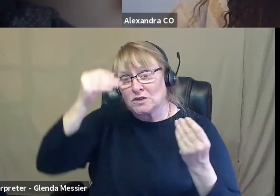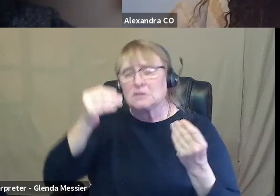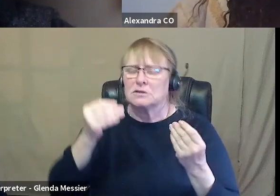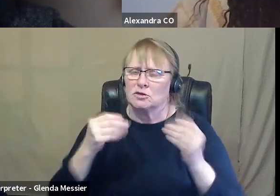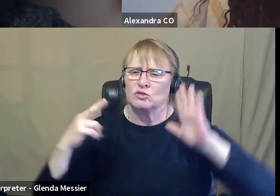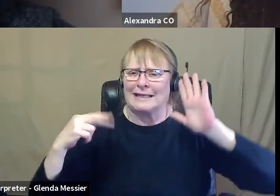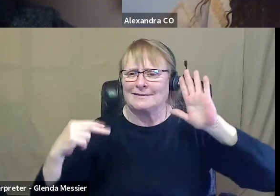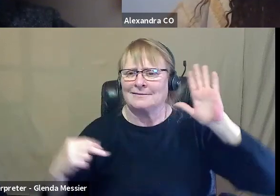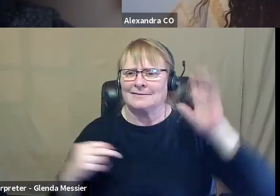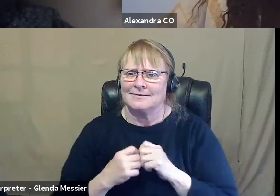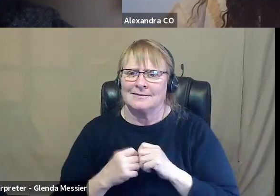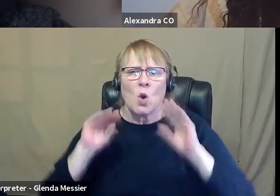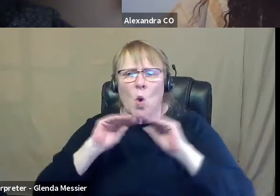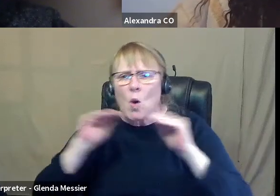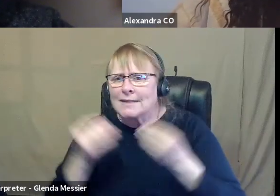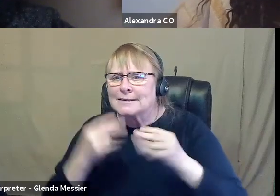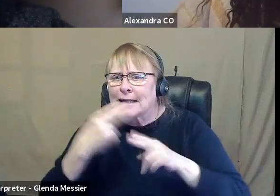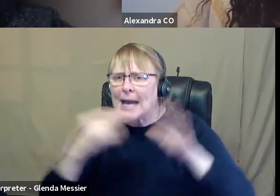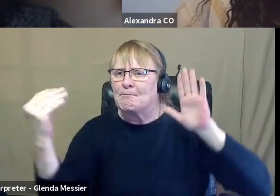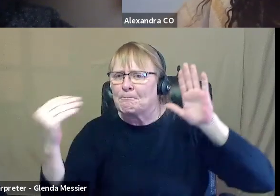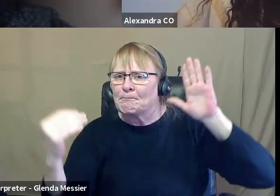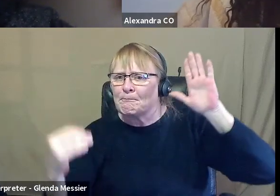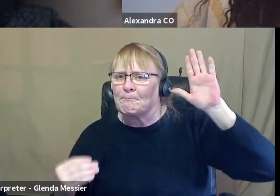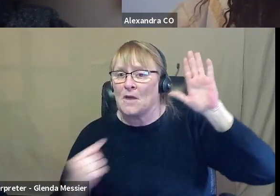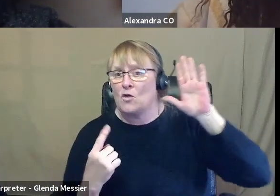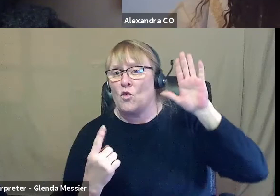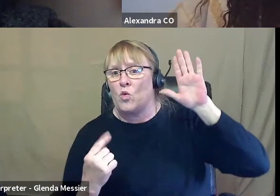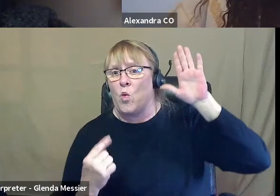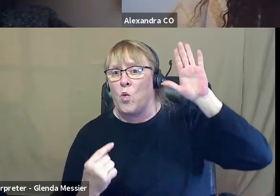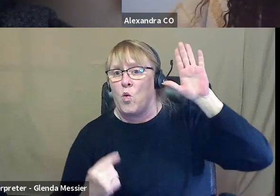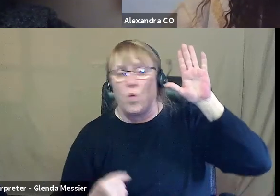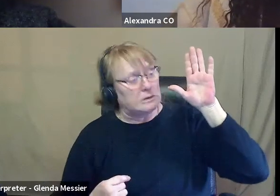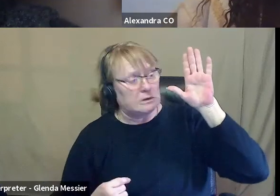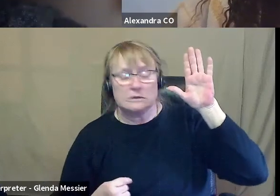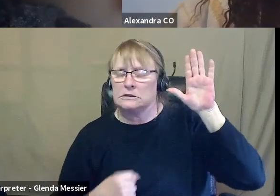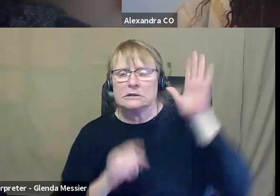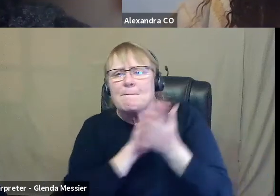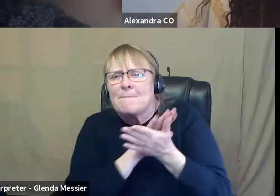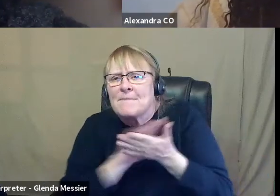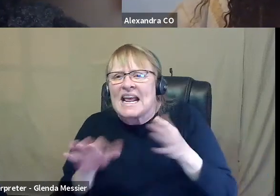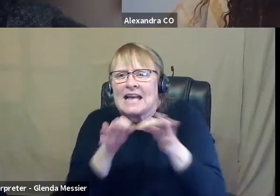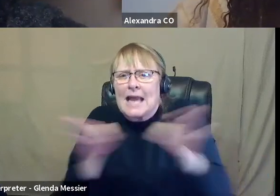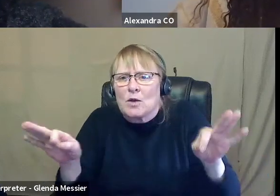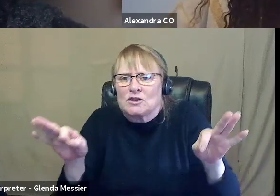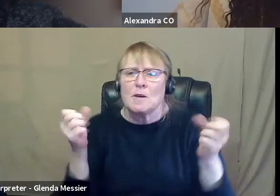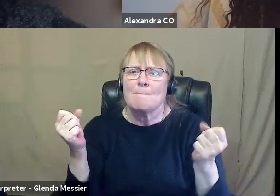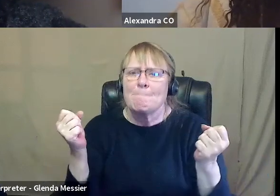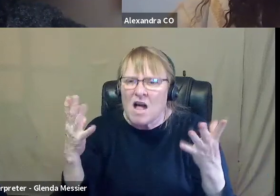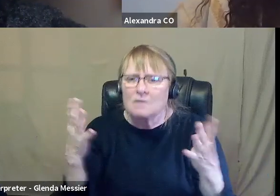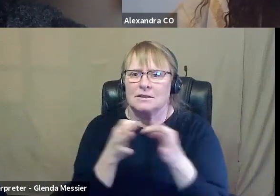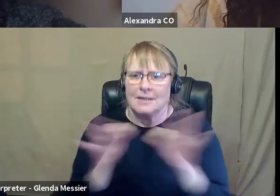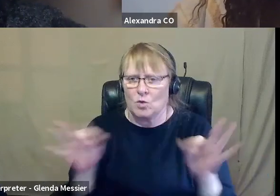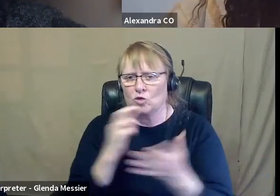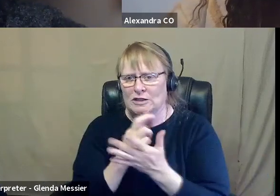put numerous organizations on that sheet, and those organizations are able to provide in plain language, multilingual resources that